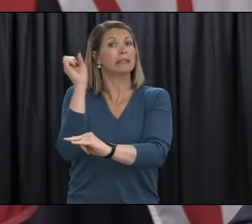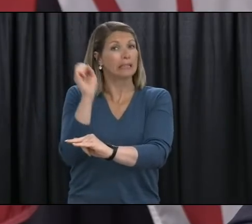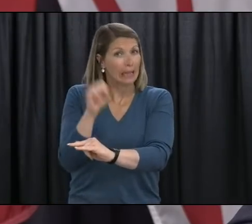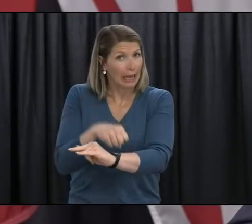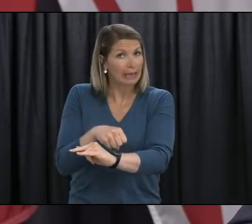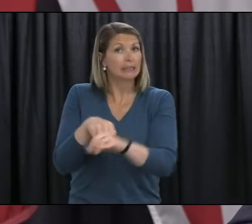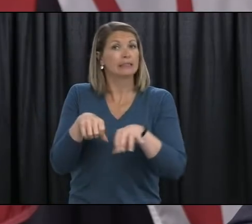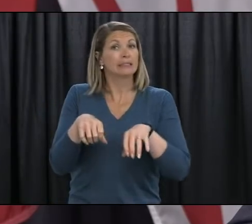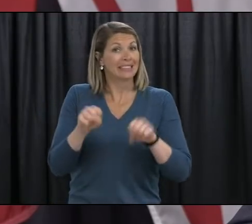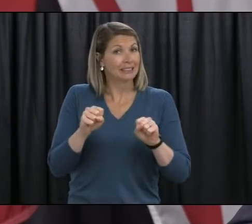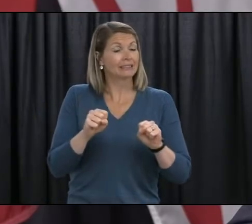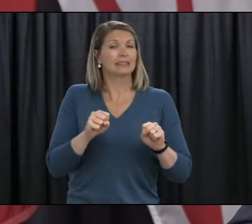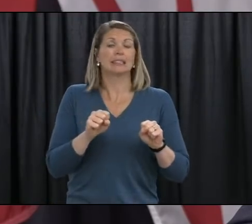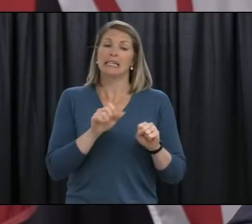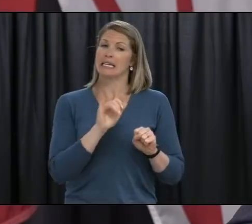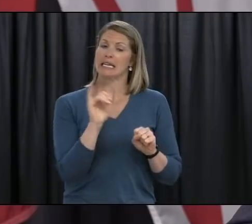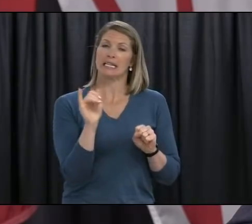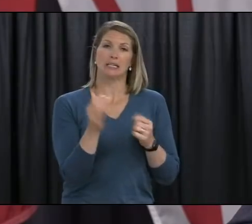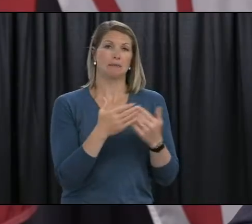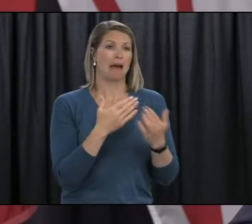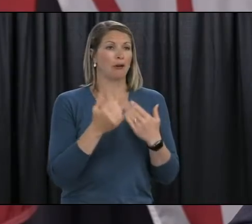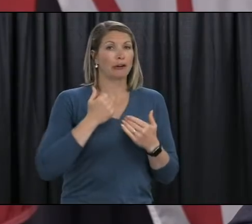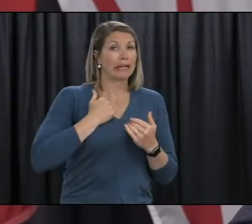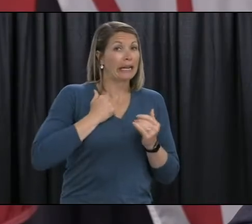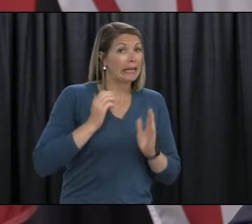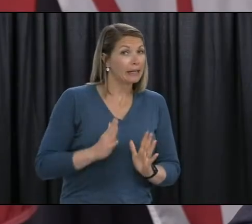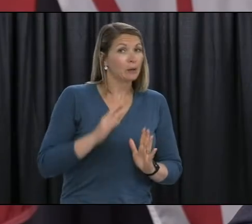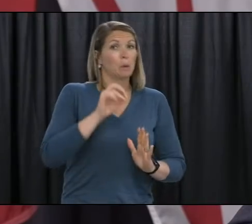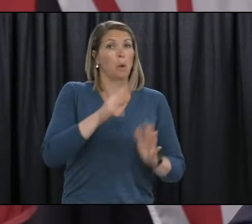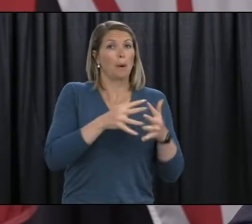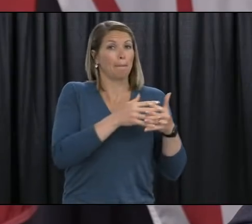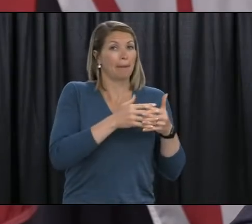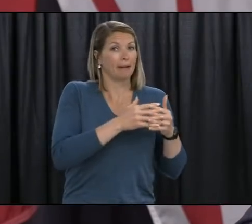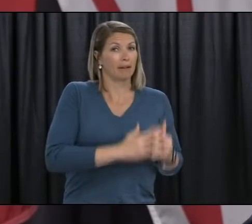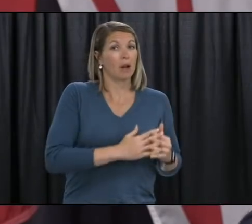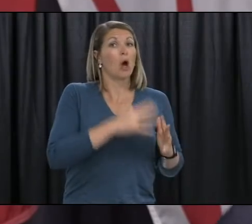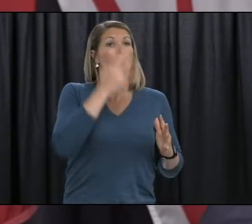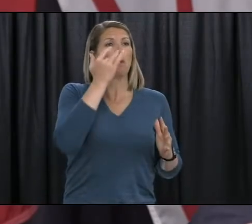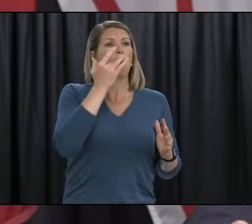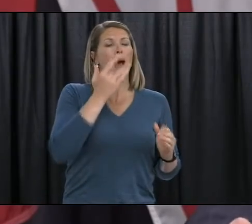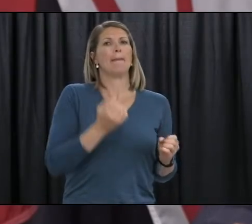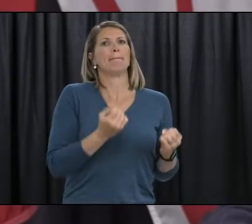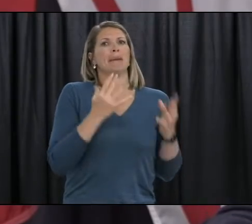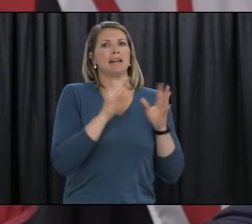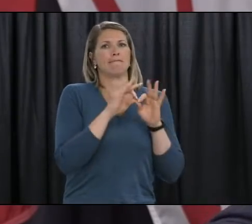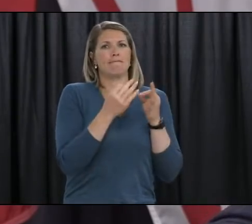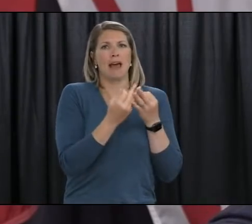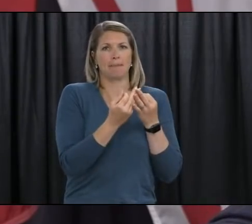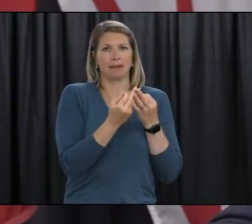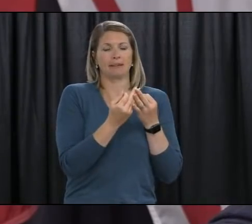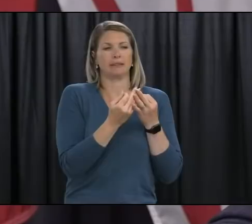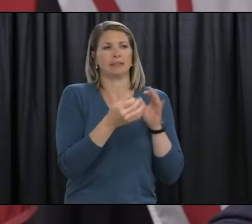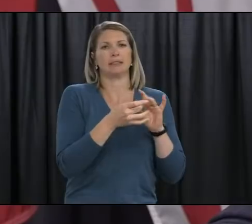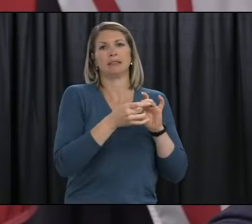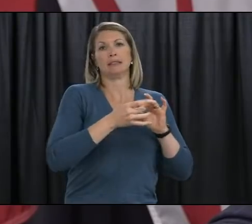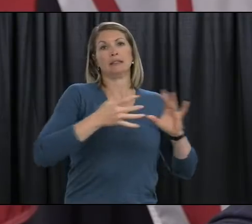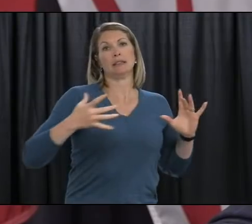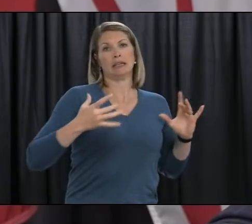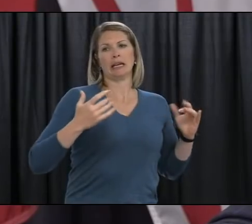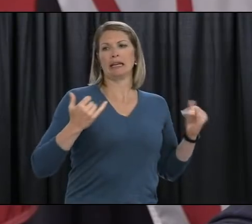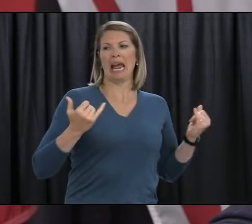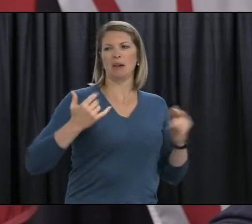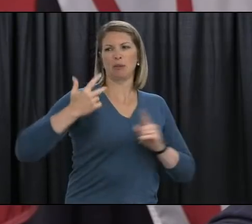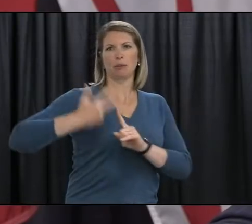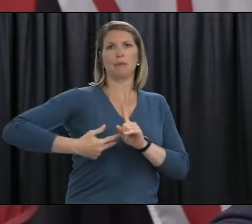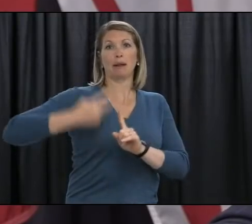to if you're reconnecting with a family member and you come, your point of origin